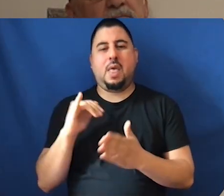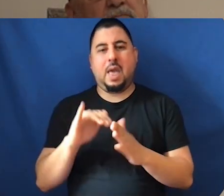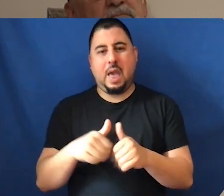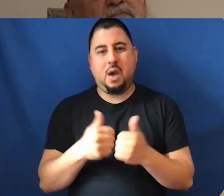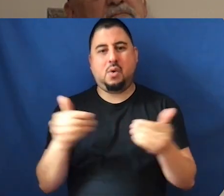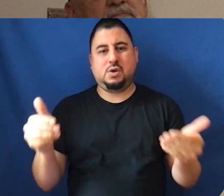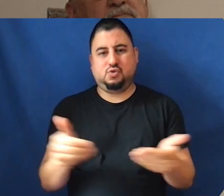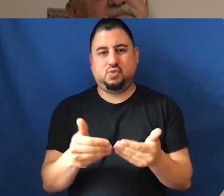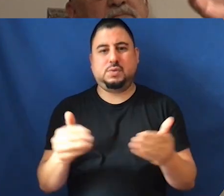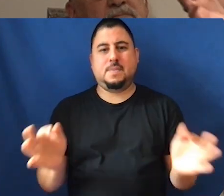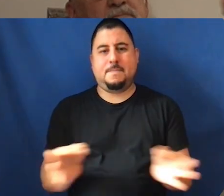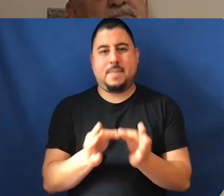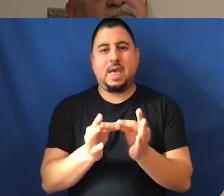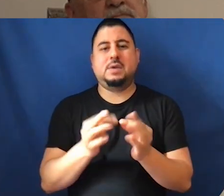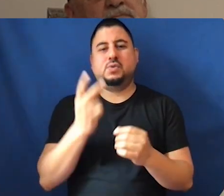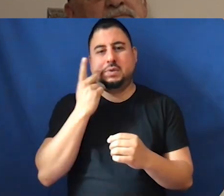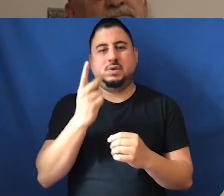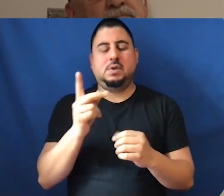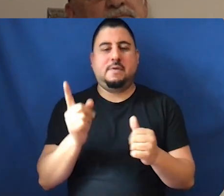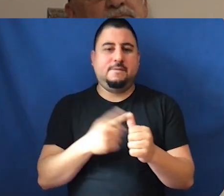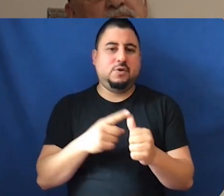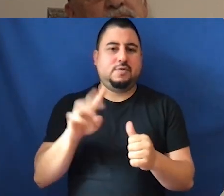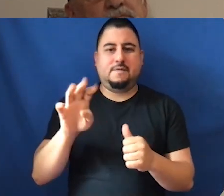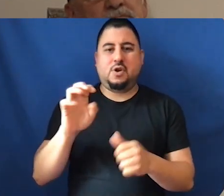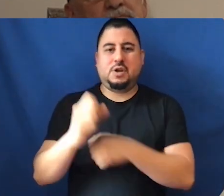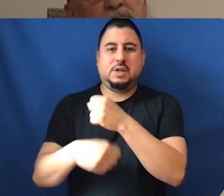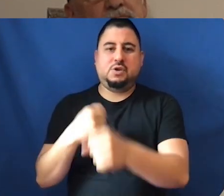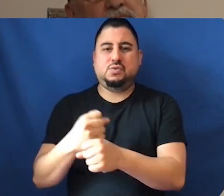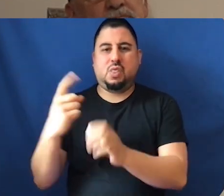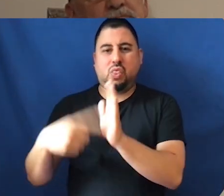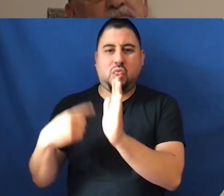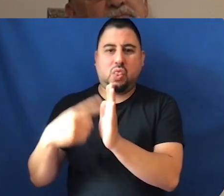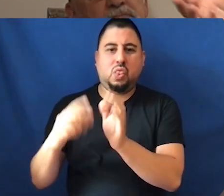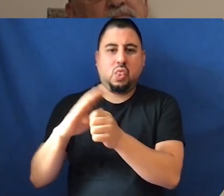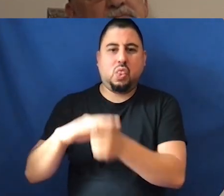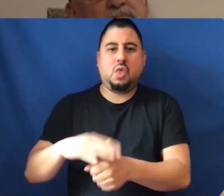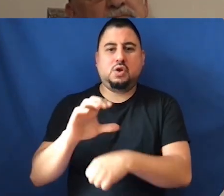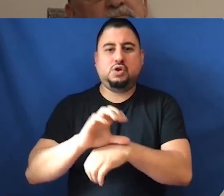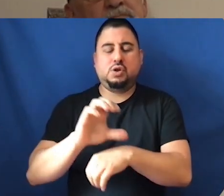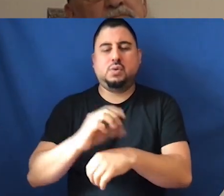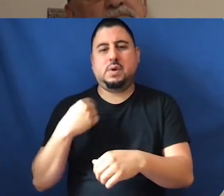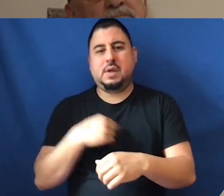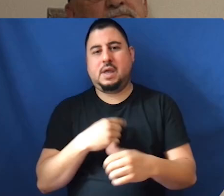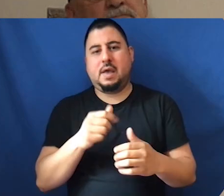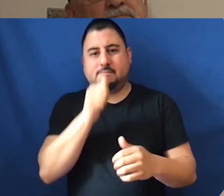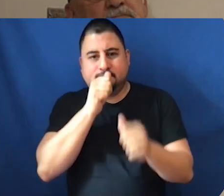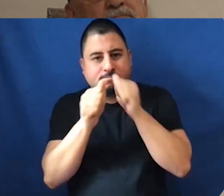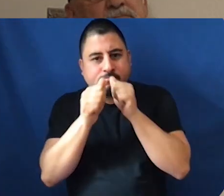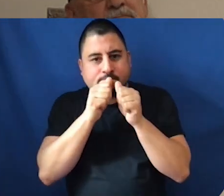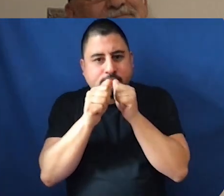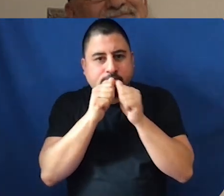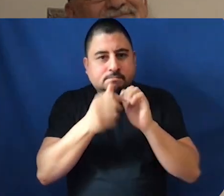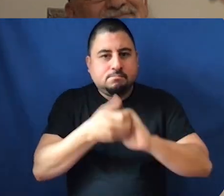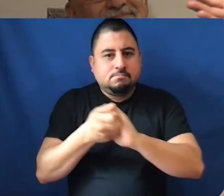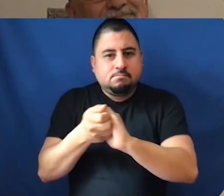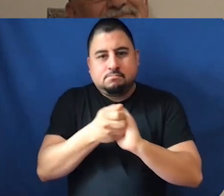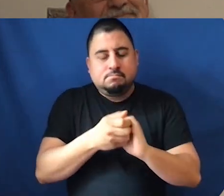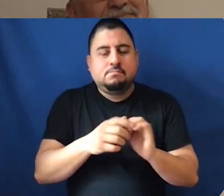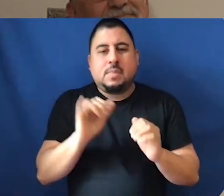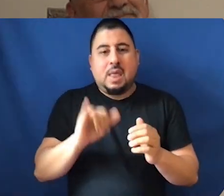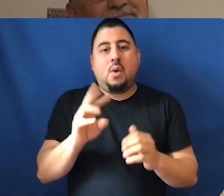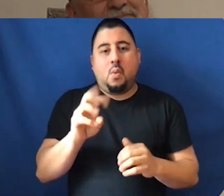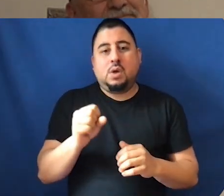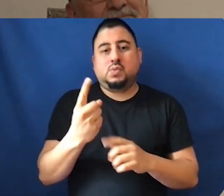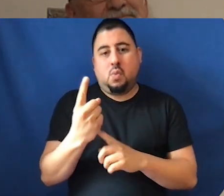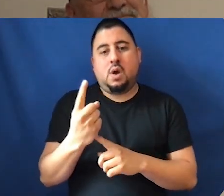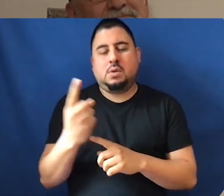the masses, to see, you know, in those first 400 years we were a persecuted church, and we had lots of kind of secret kind of handshake kind of things, and that was one of them.